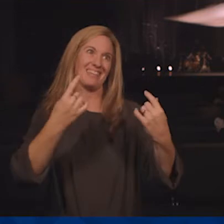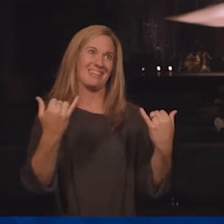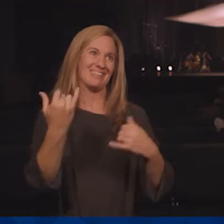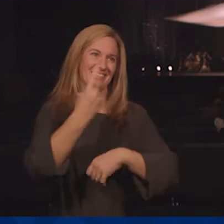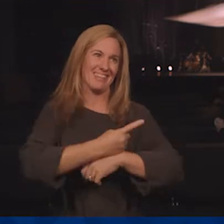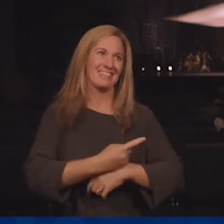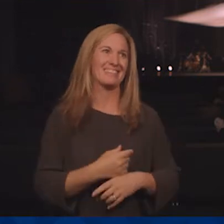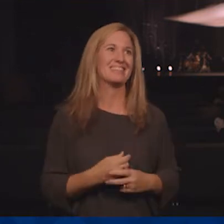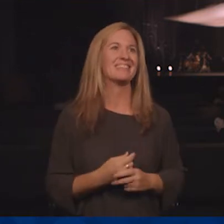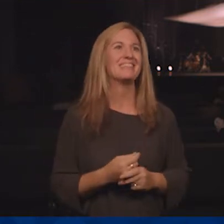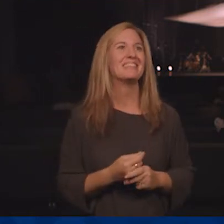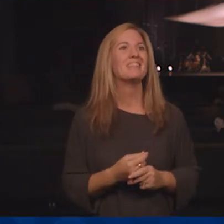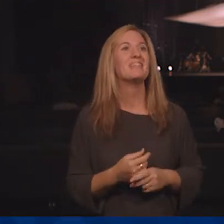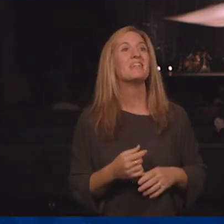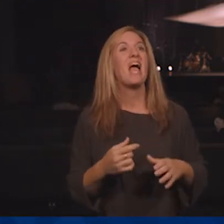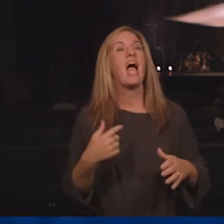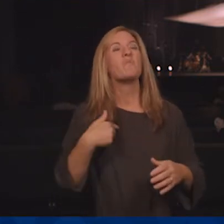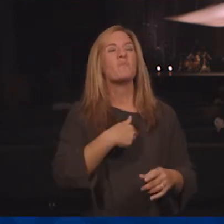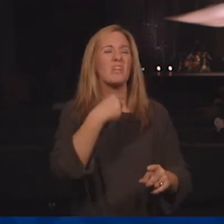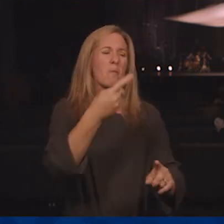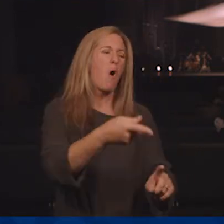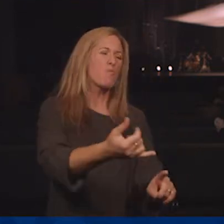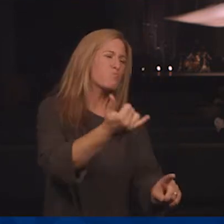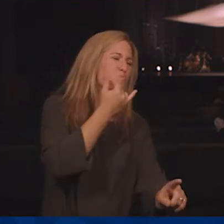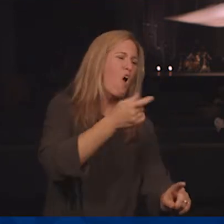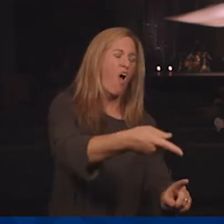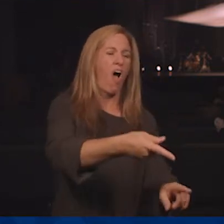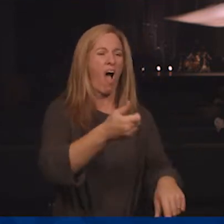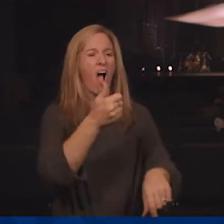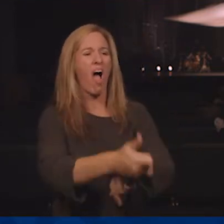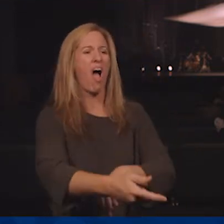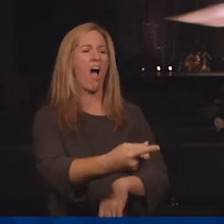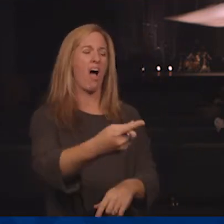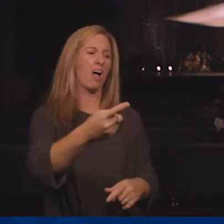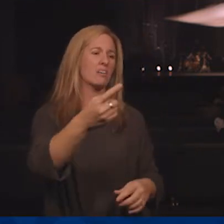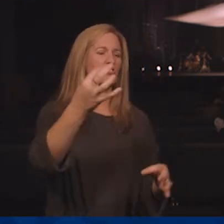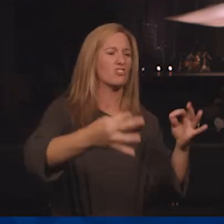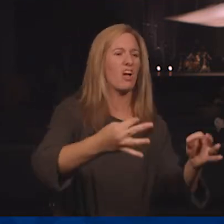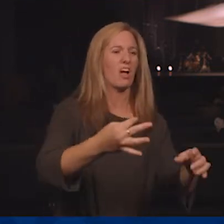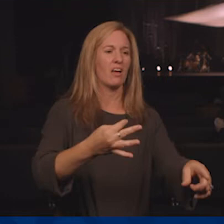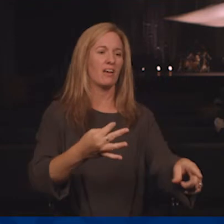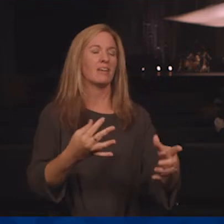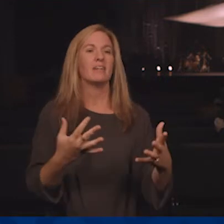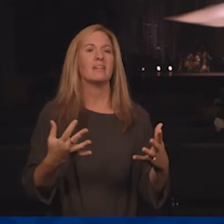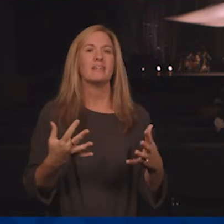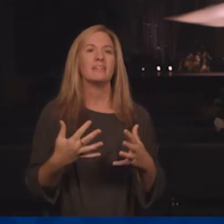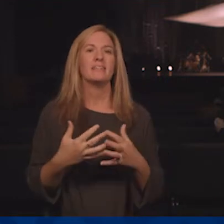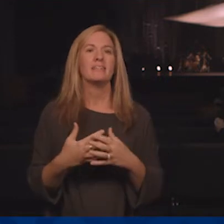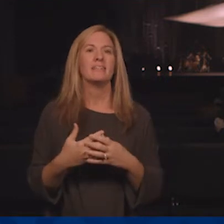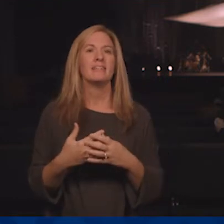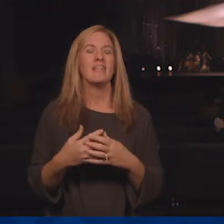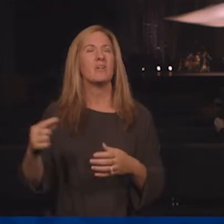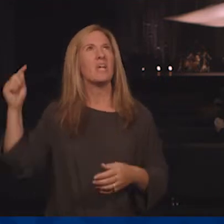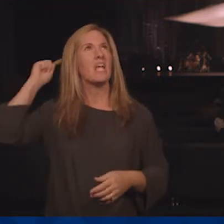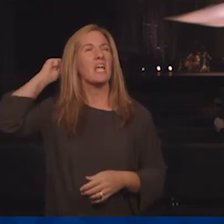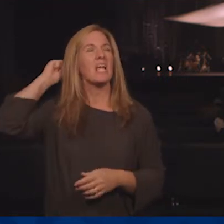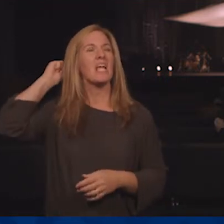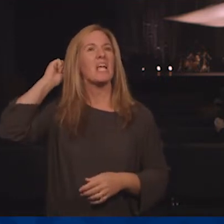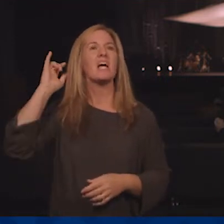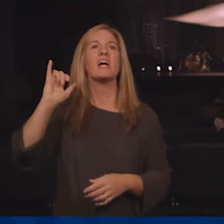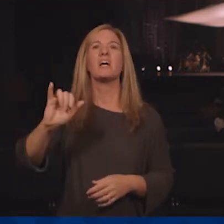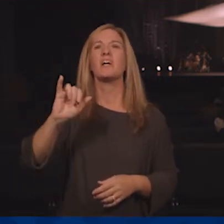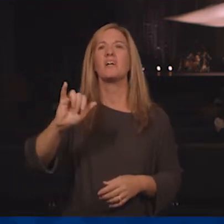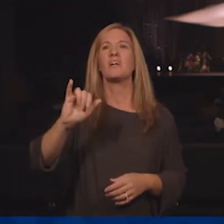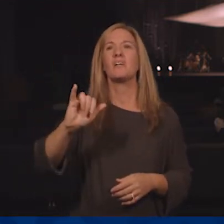people what they're doing wrong. And we'll point fingers. And we'll send out messages of judgment. And then we remember, oh, the